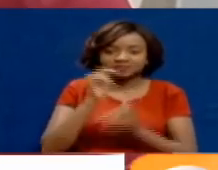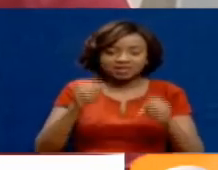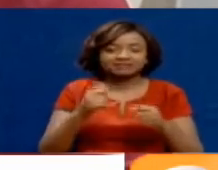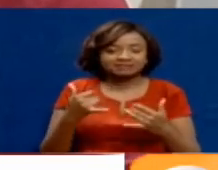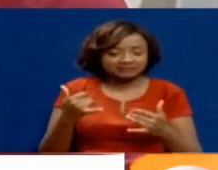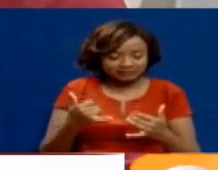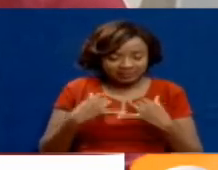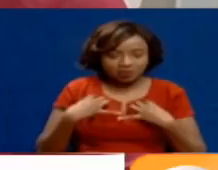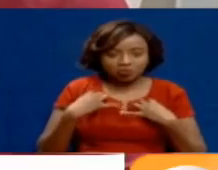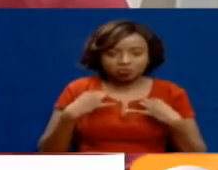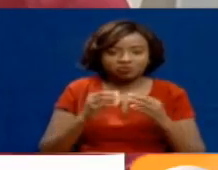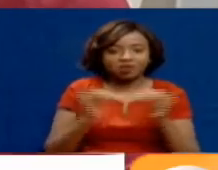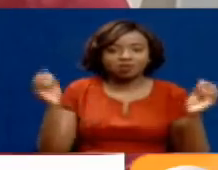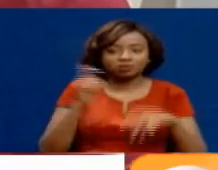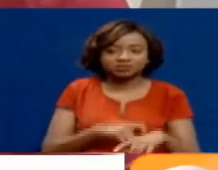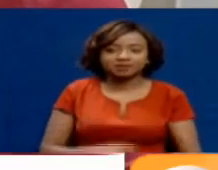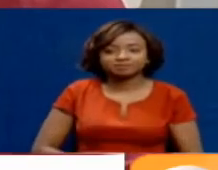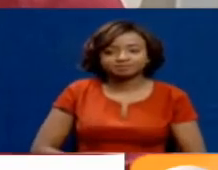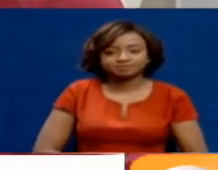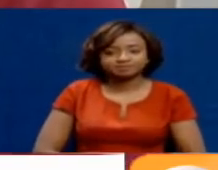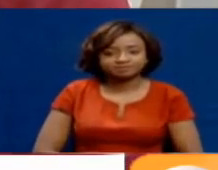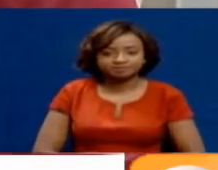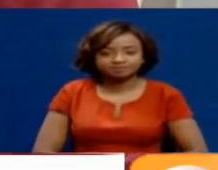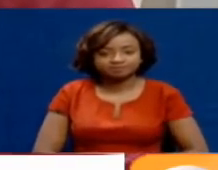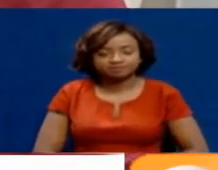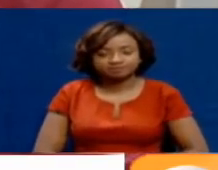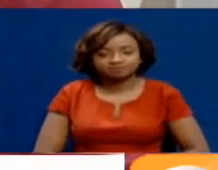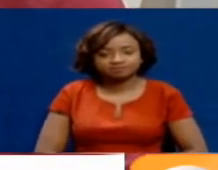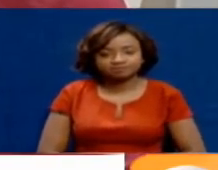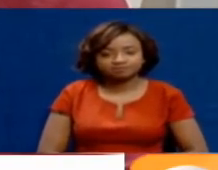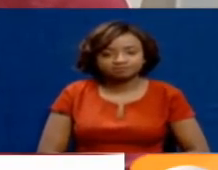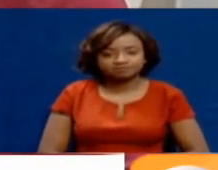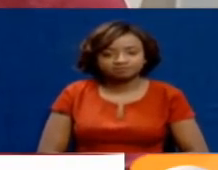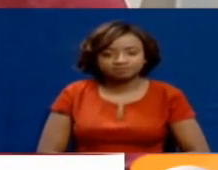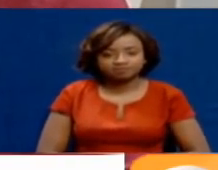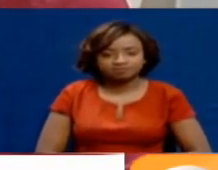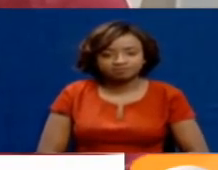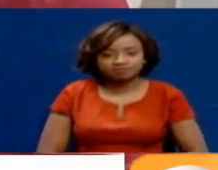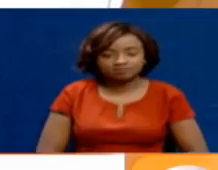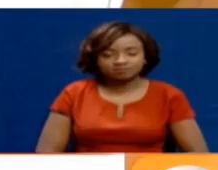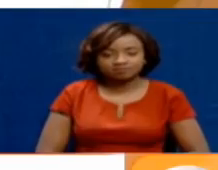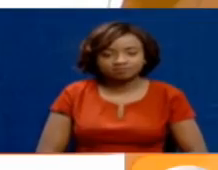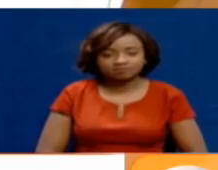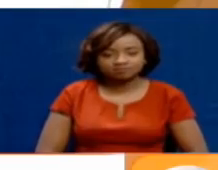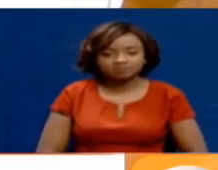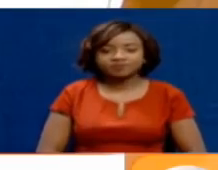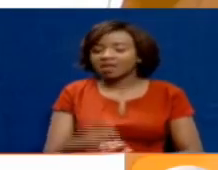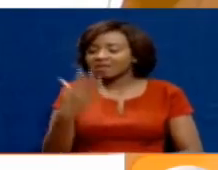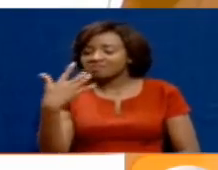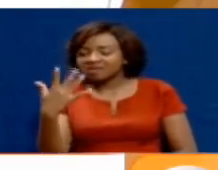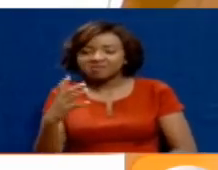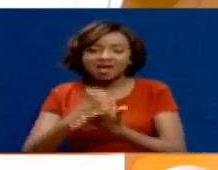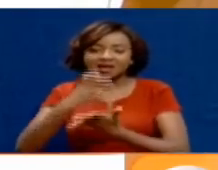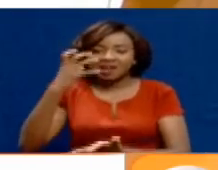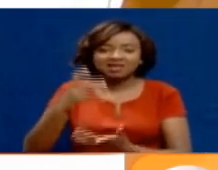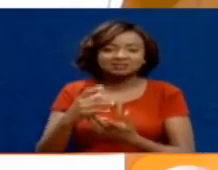last, it can survive on clothing for at least several hours. Okay, and there's other surfaces, wood, paper, glass, metal, if we can